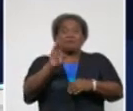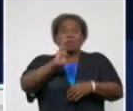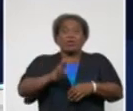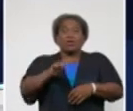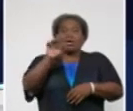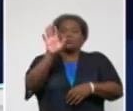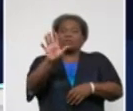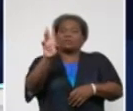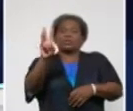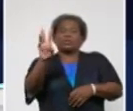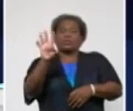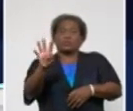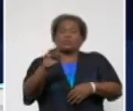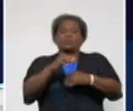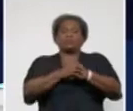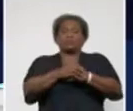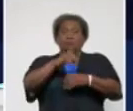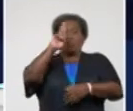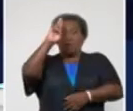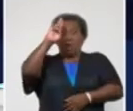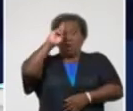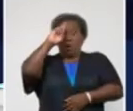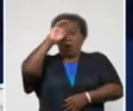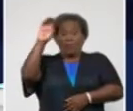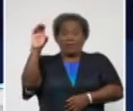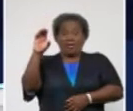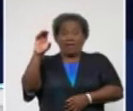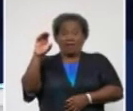397 in the Manuel Fajardo Hospital,